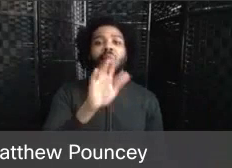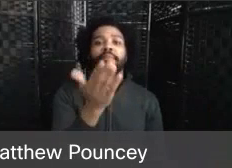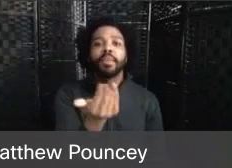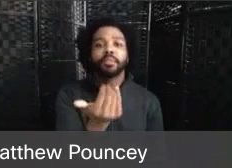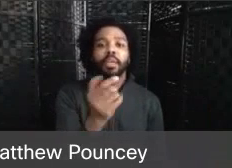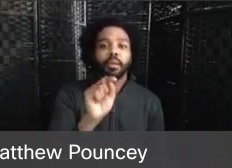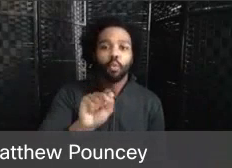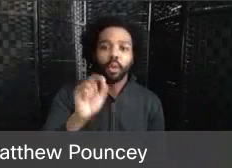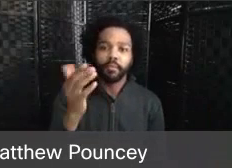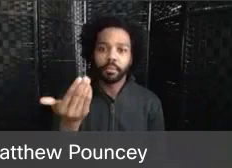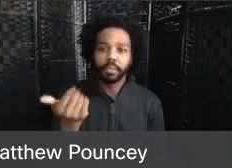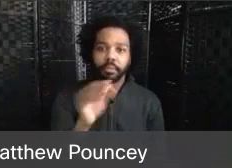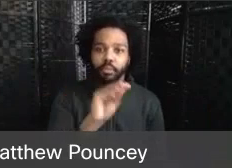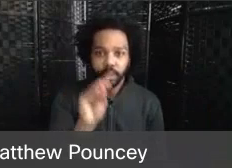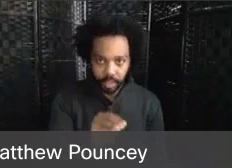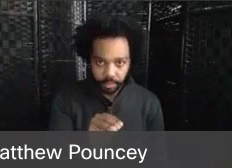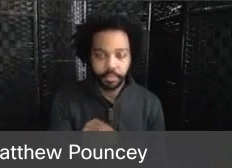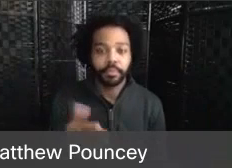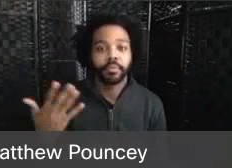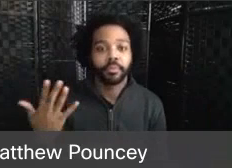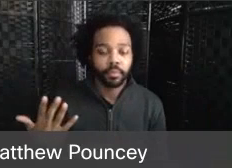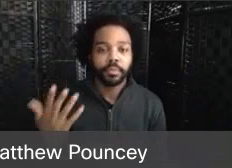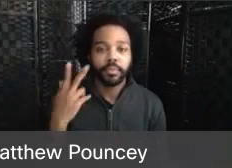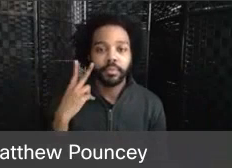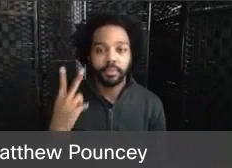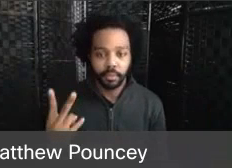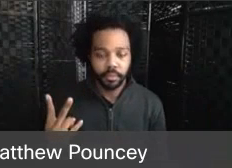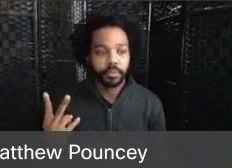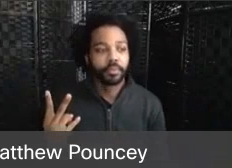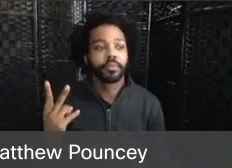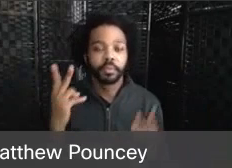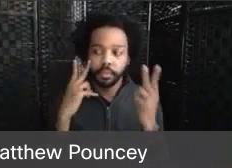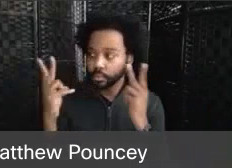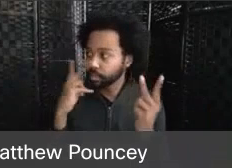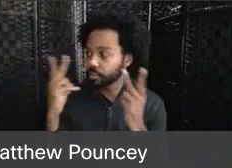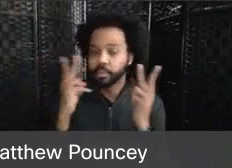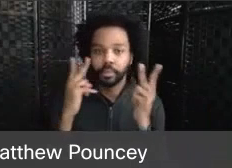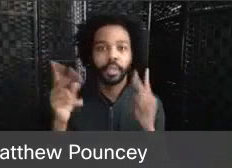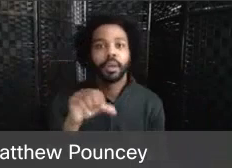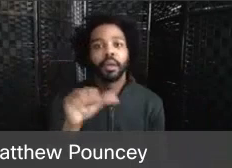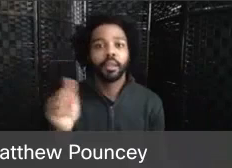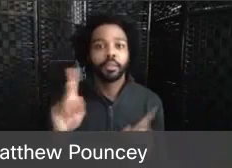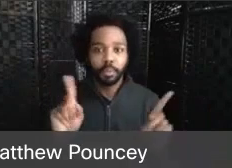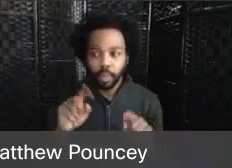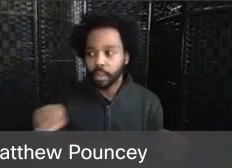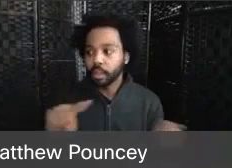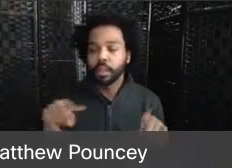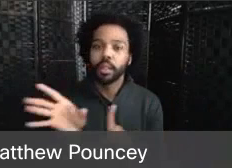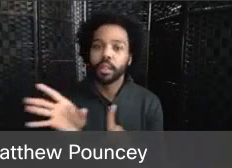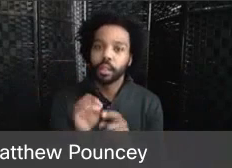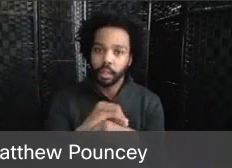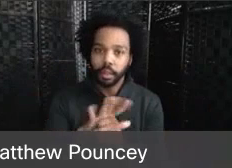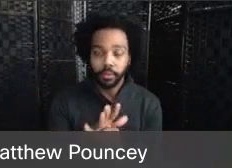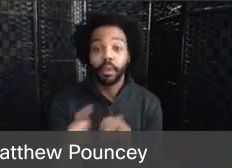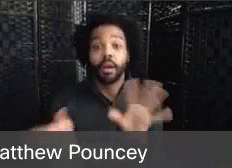15.15%. We have seen of the people who have contracted COVID, we've had 44